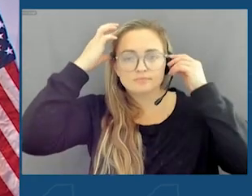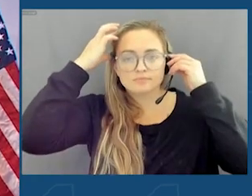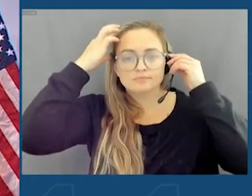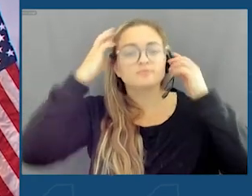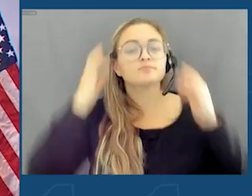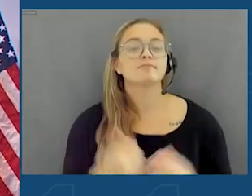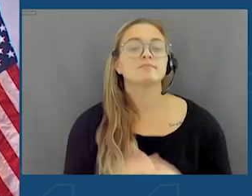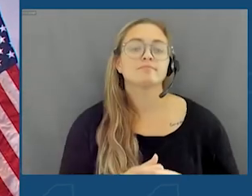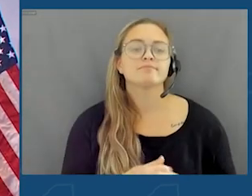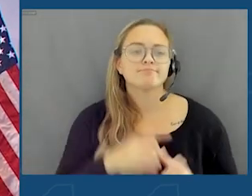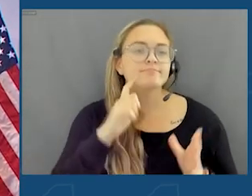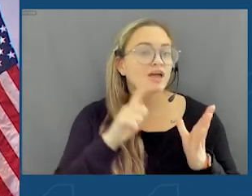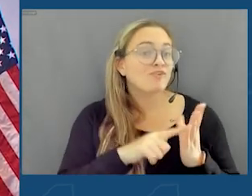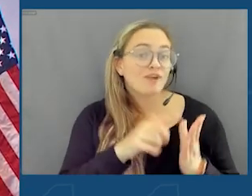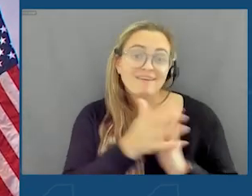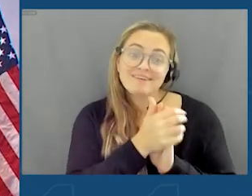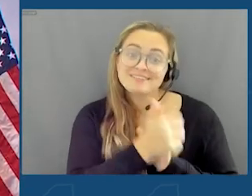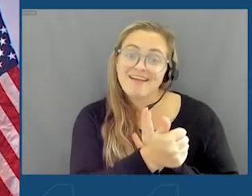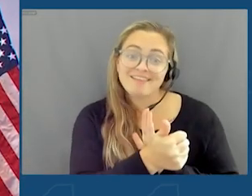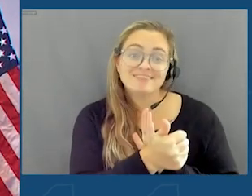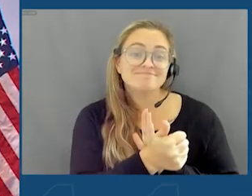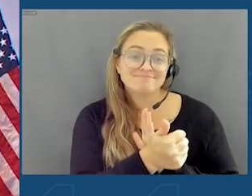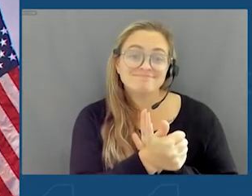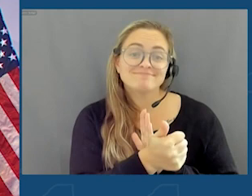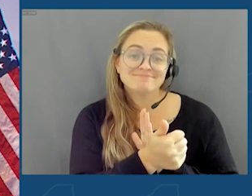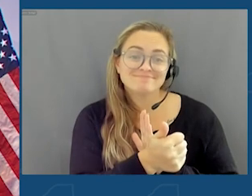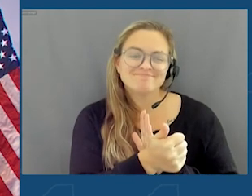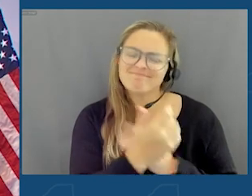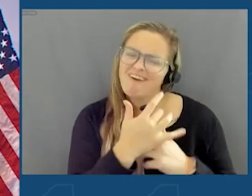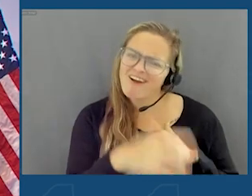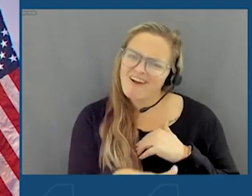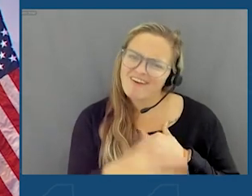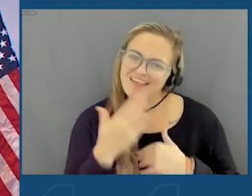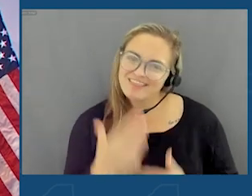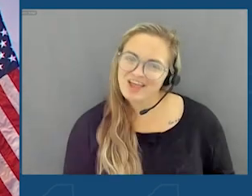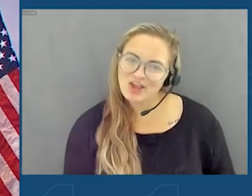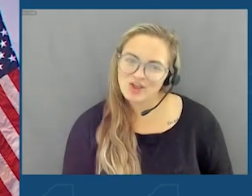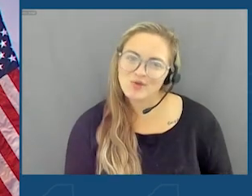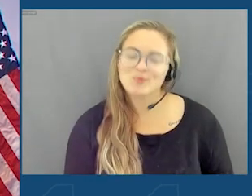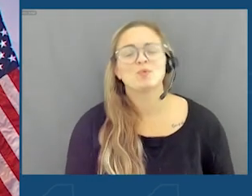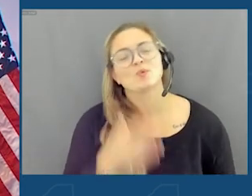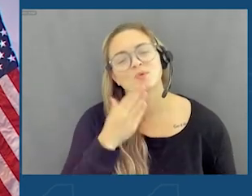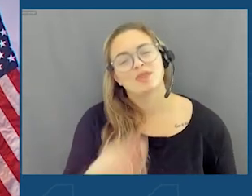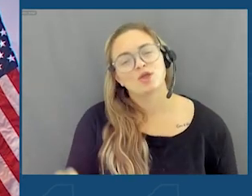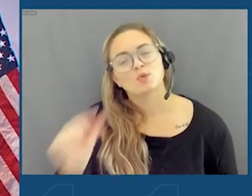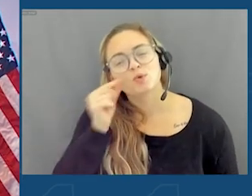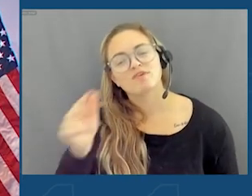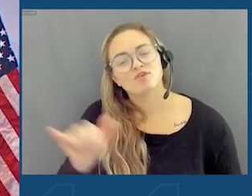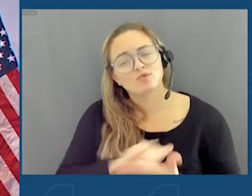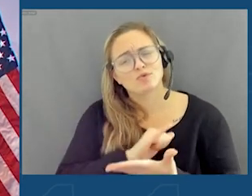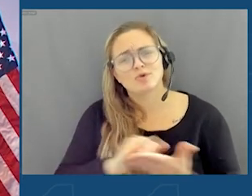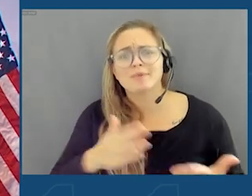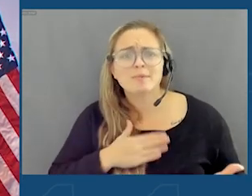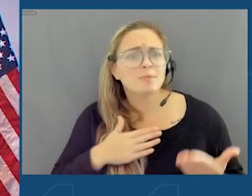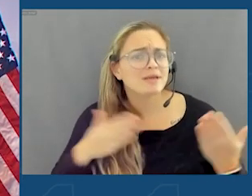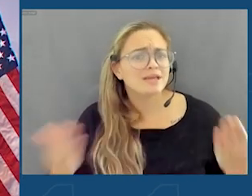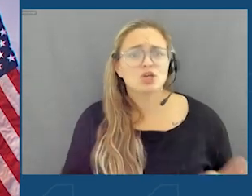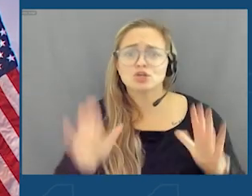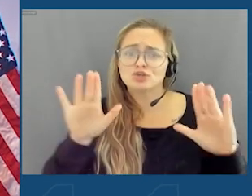I recognize talent very, very early. Thank you, Governor of New York. It's great to be here. You got a great